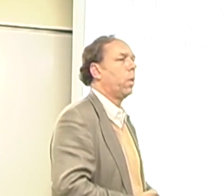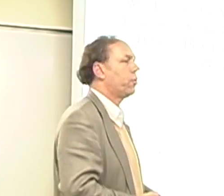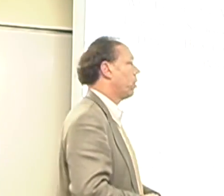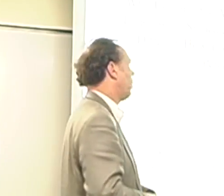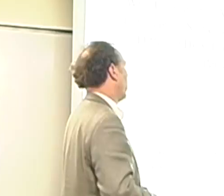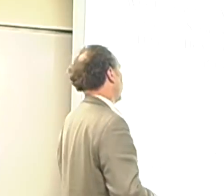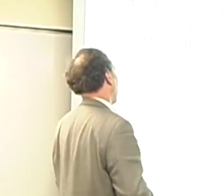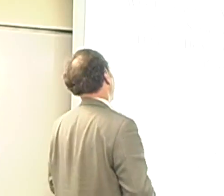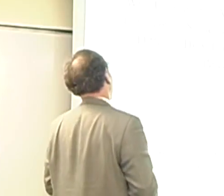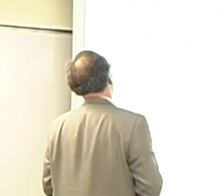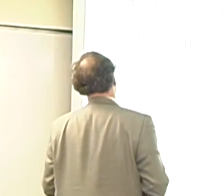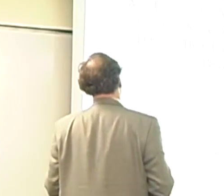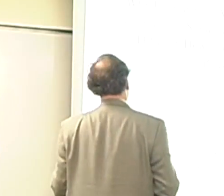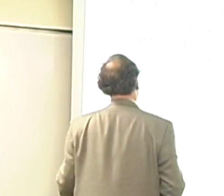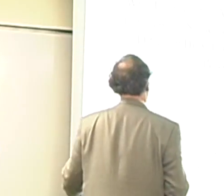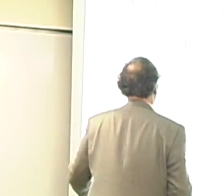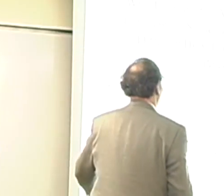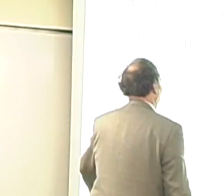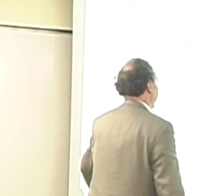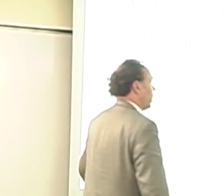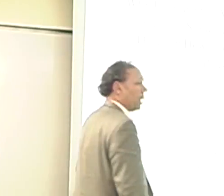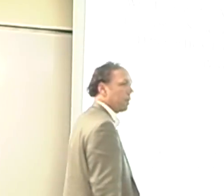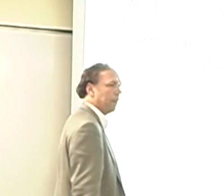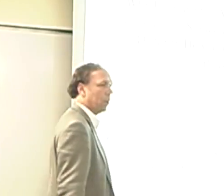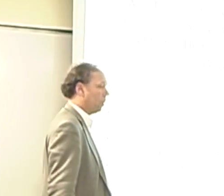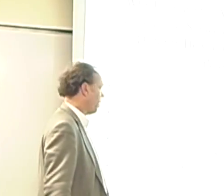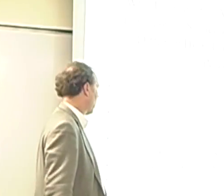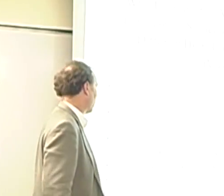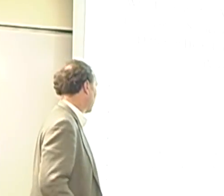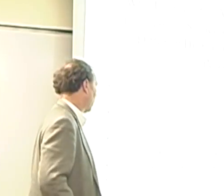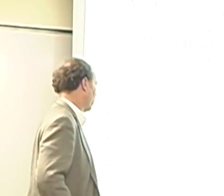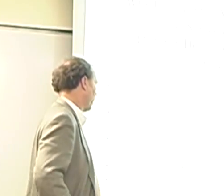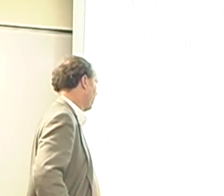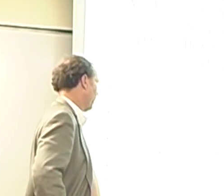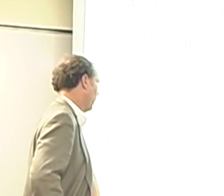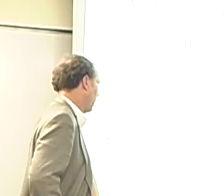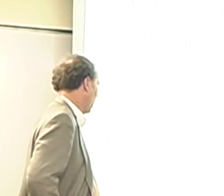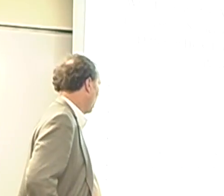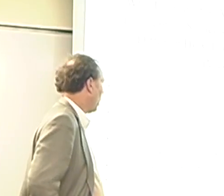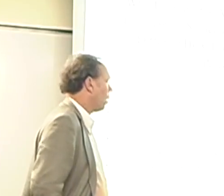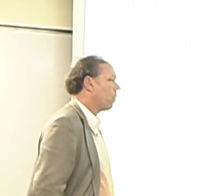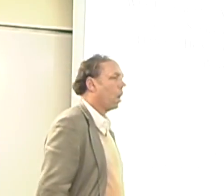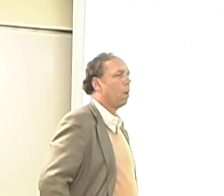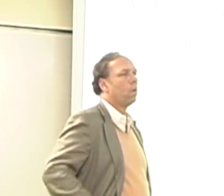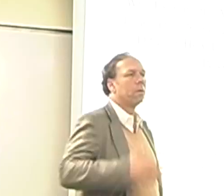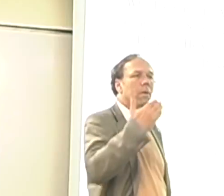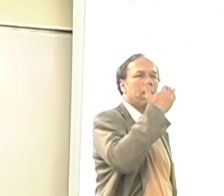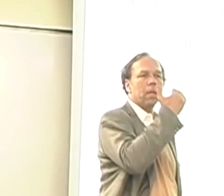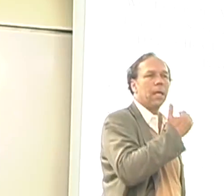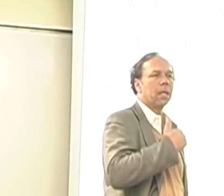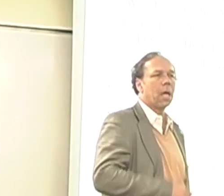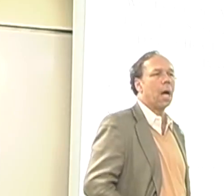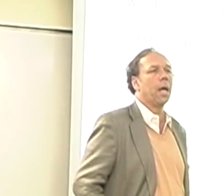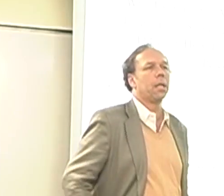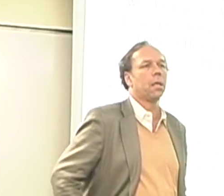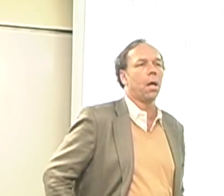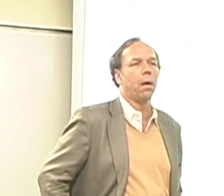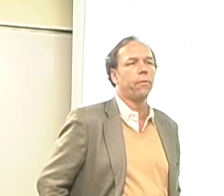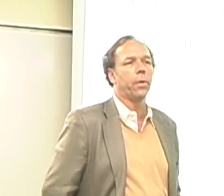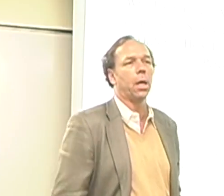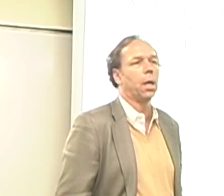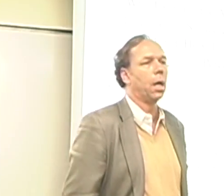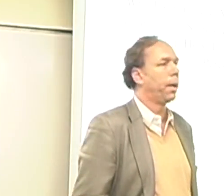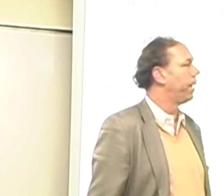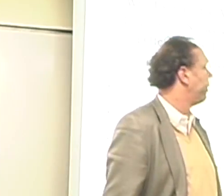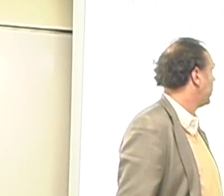more sequential morphological organization that is typical of spoken languages. So these kinds